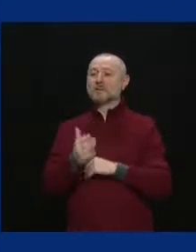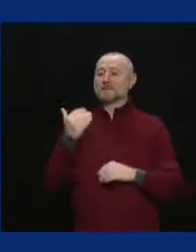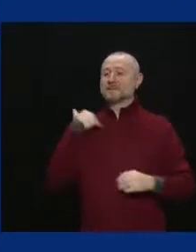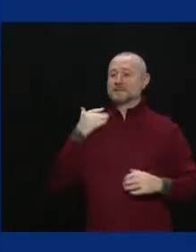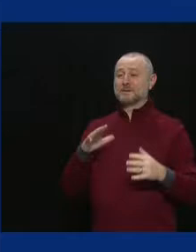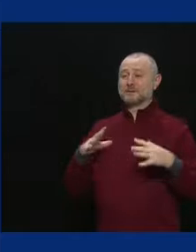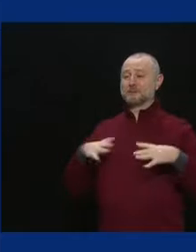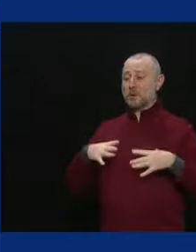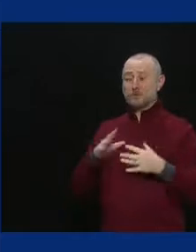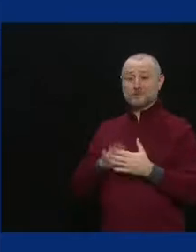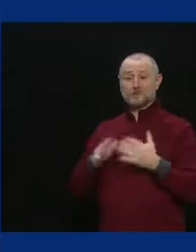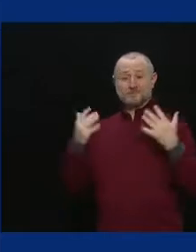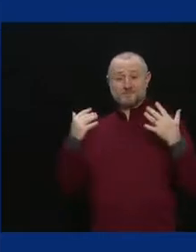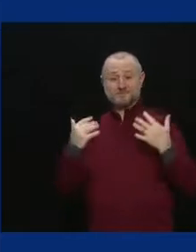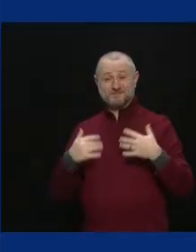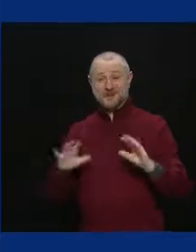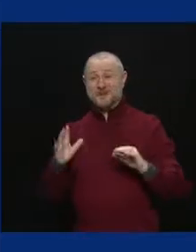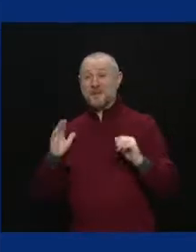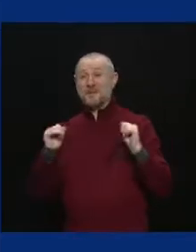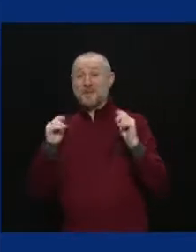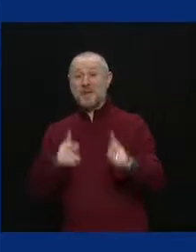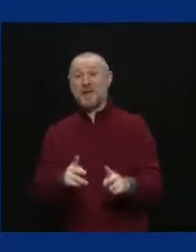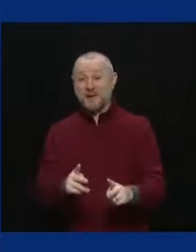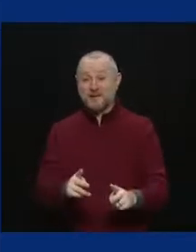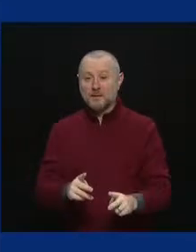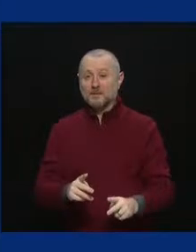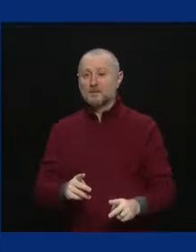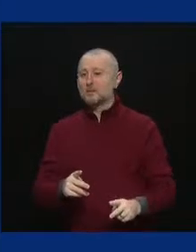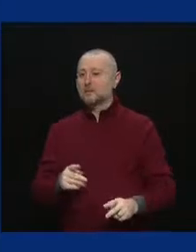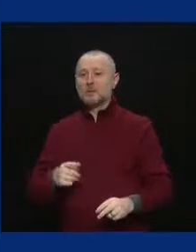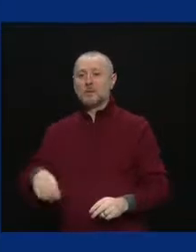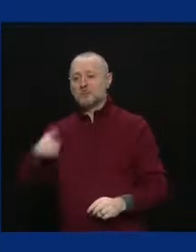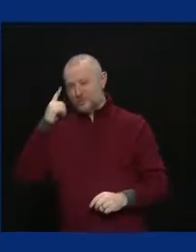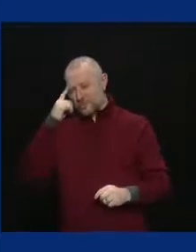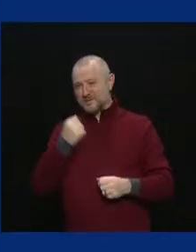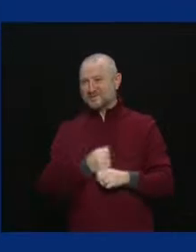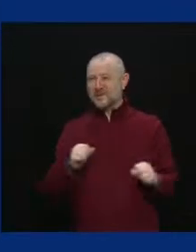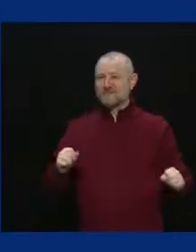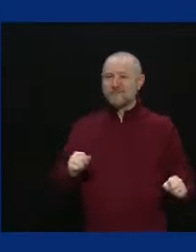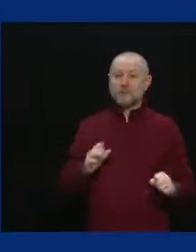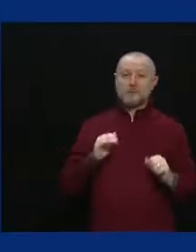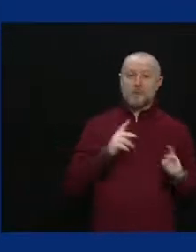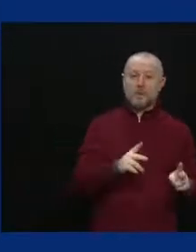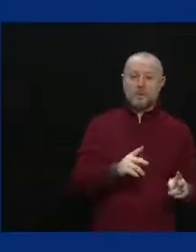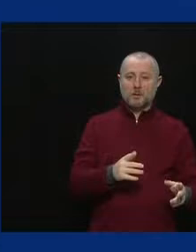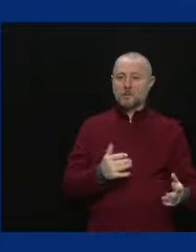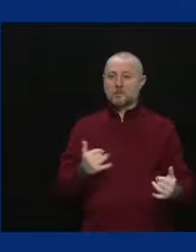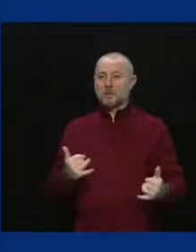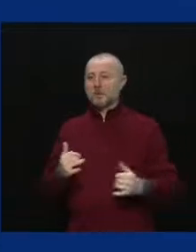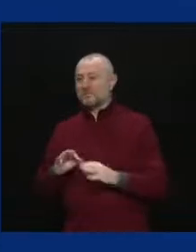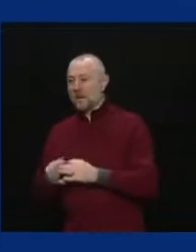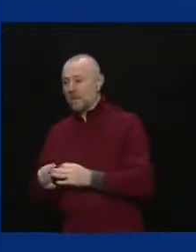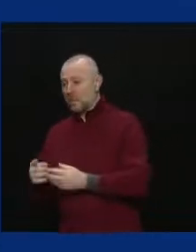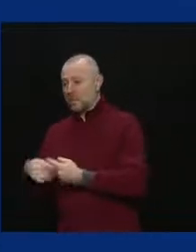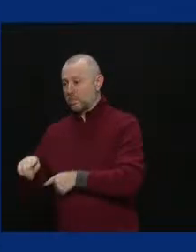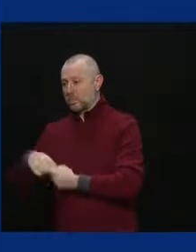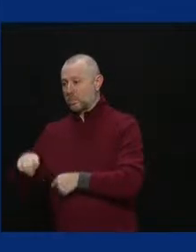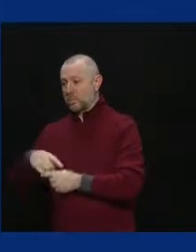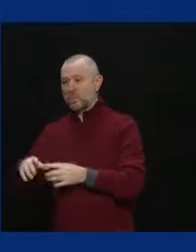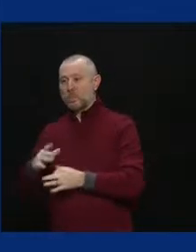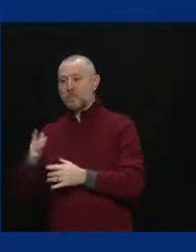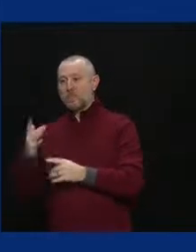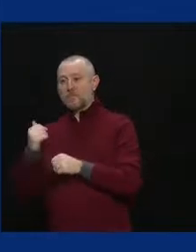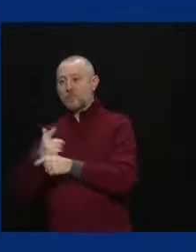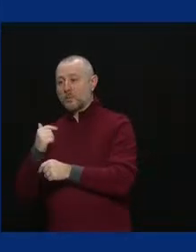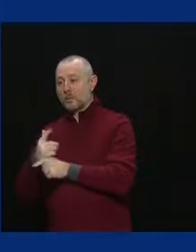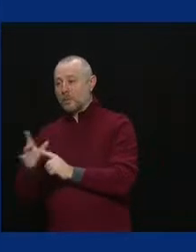kids all go back after being in a fairly safe environment in school, but now they've been with their families and older siblings coming back from college